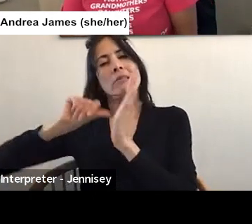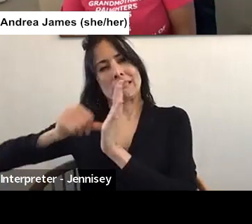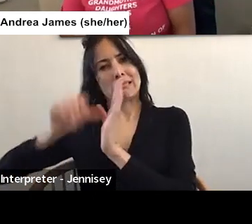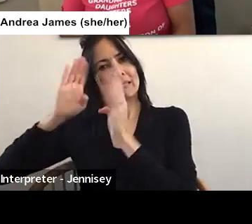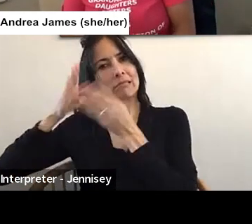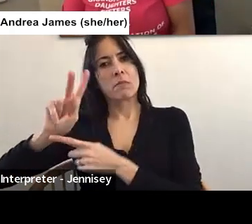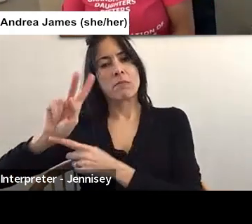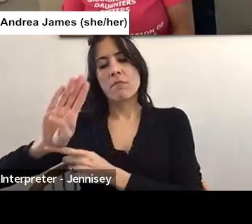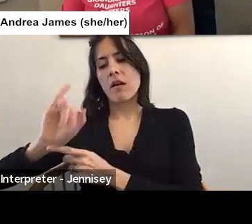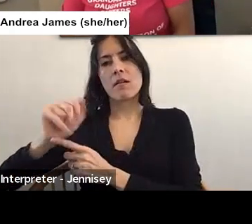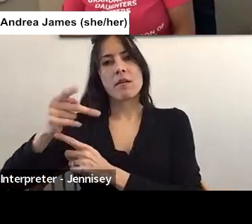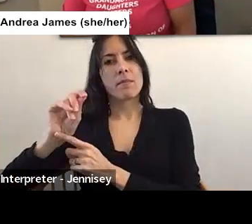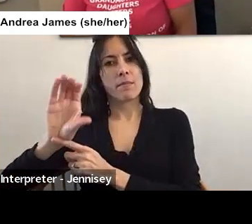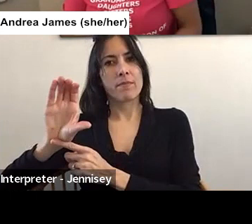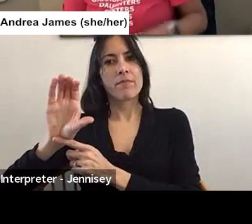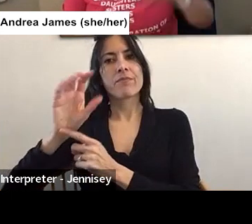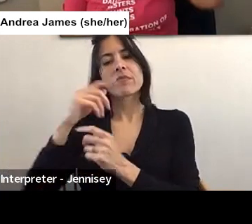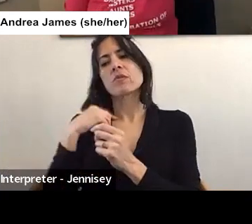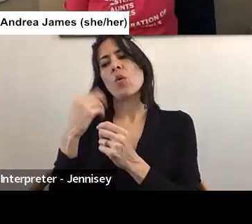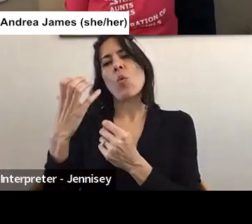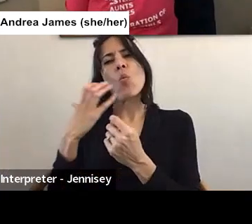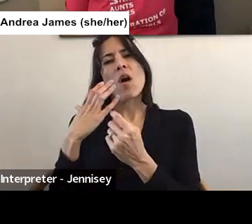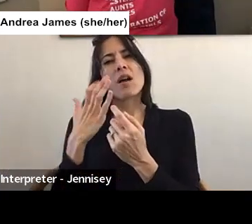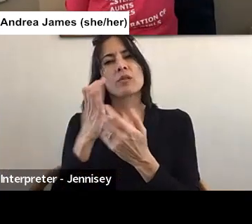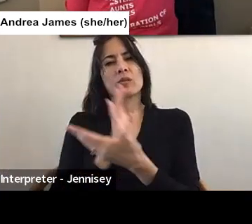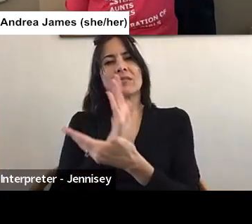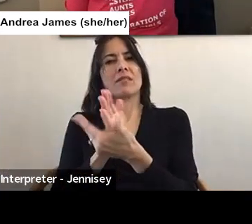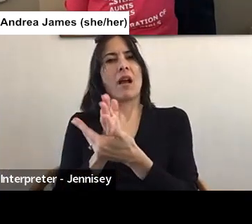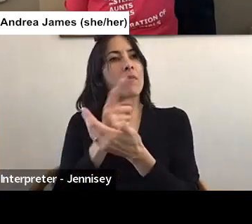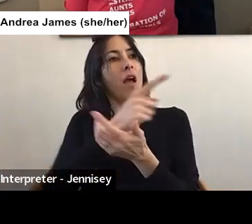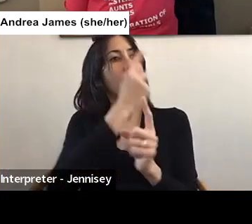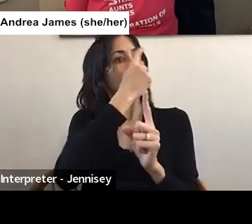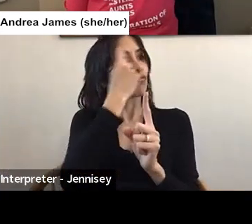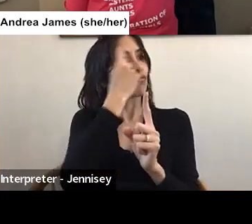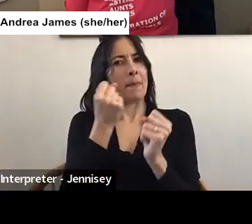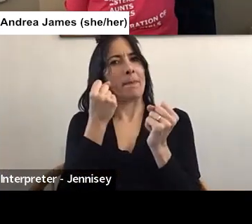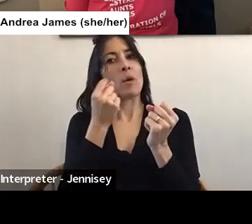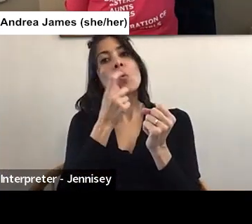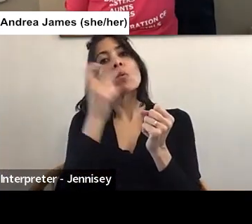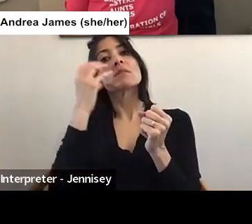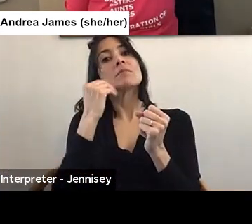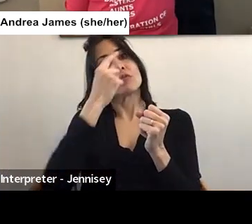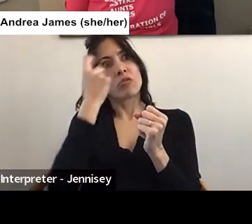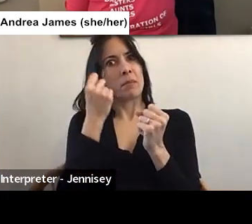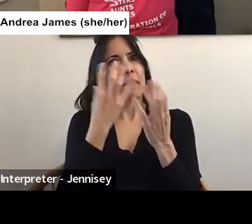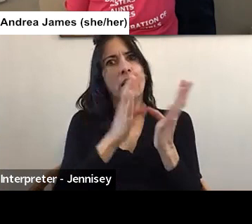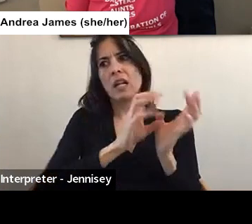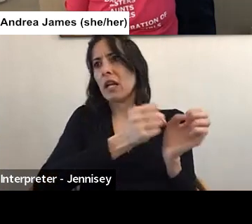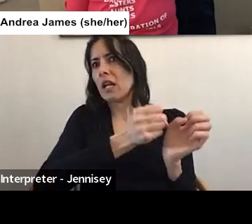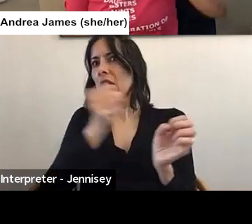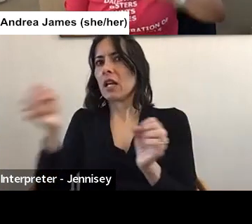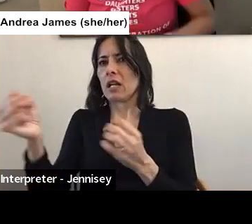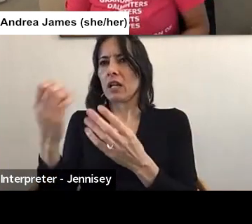and dismantle the trauma to prison pipeline, a concept Taylar is credited with creating. Taylar is a